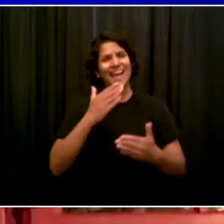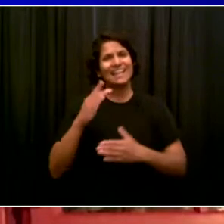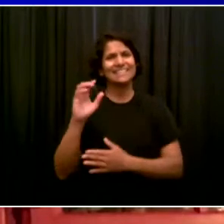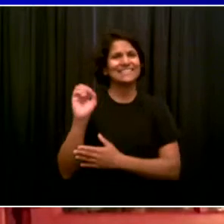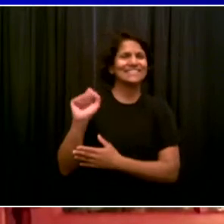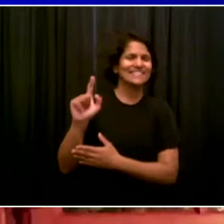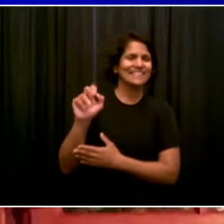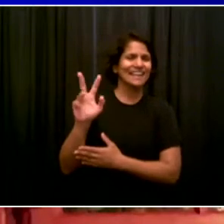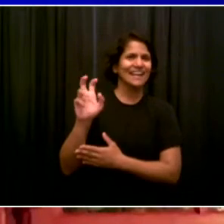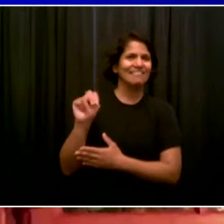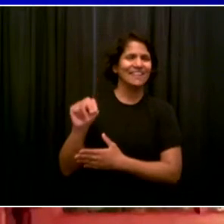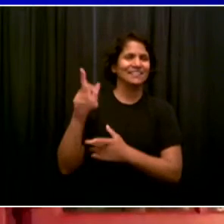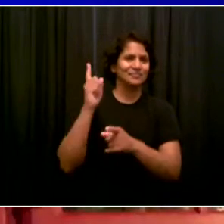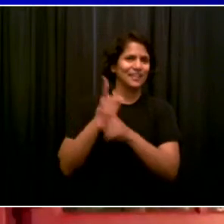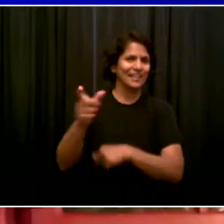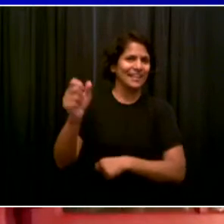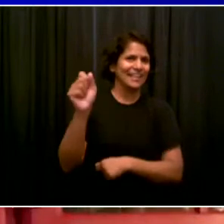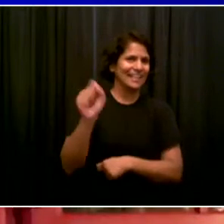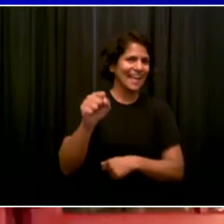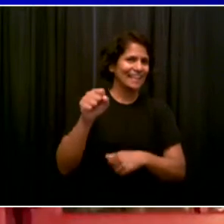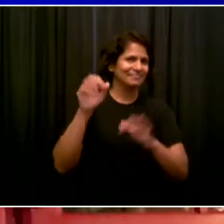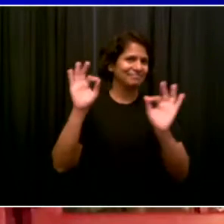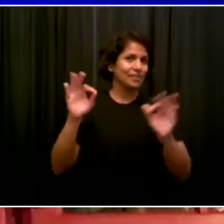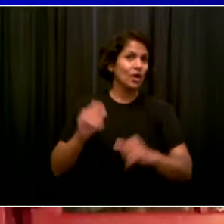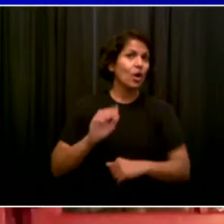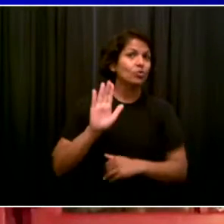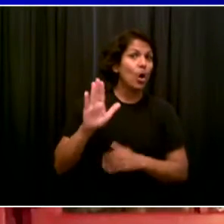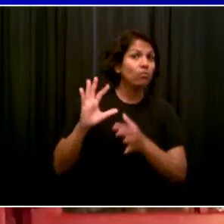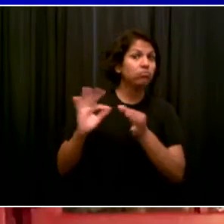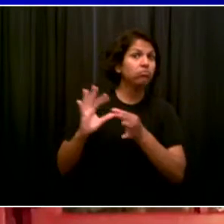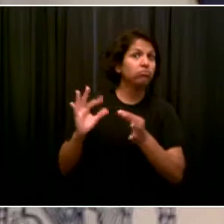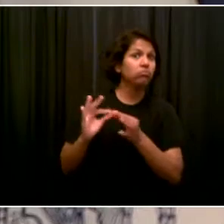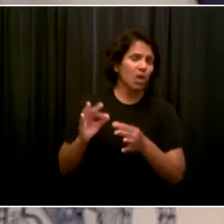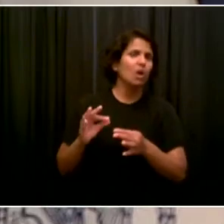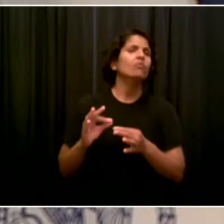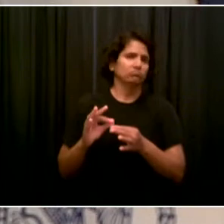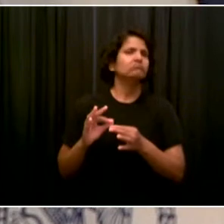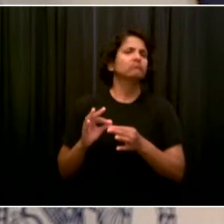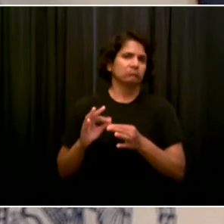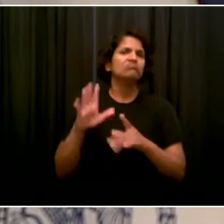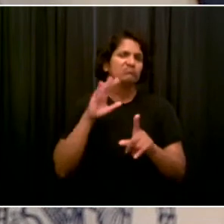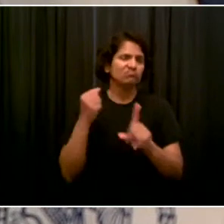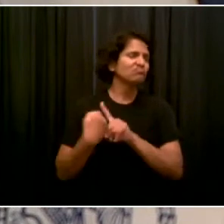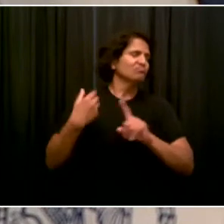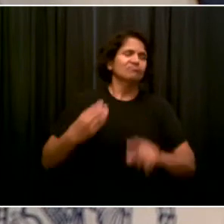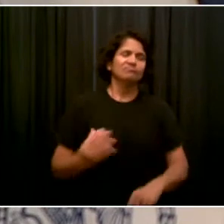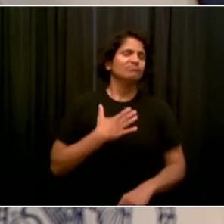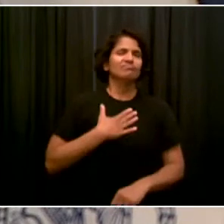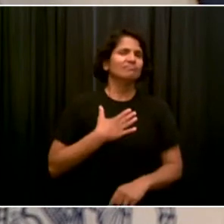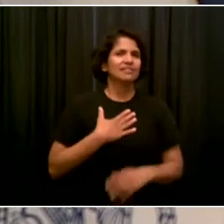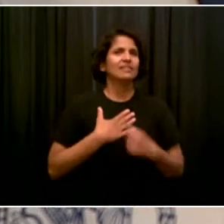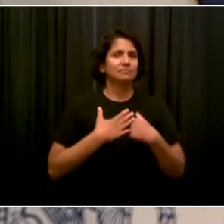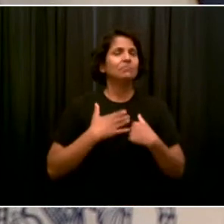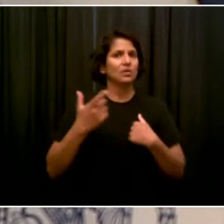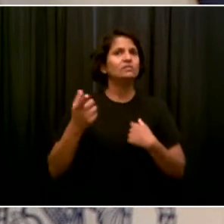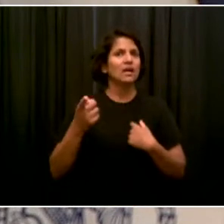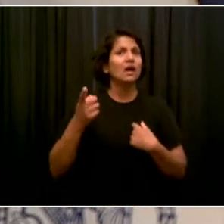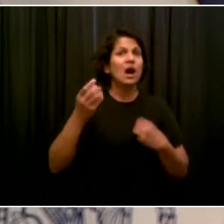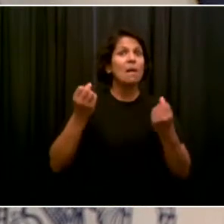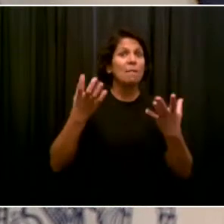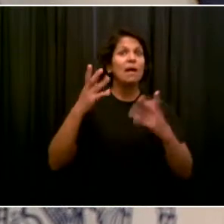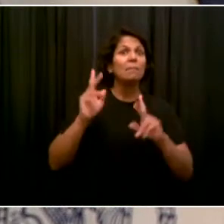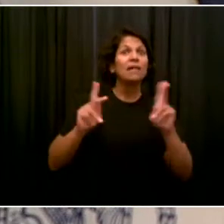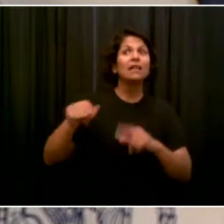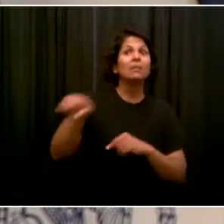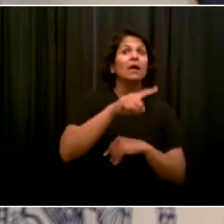a bell for me. I've already been hearing, directly and indirectly, from a lot of business owners that appreciate this because they want a safe